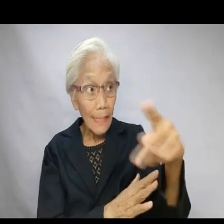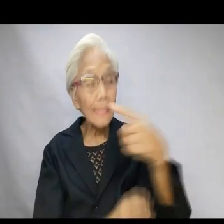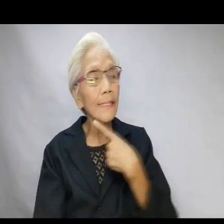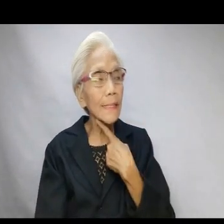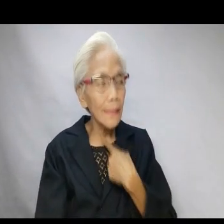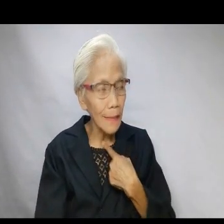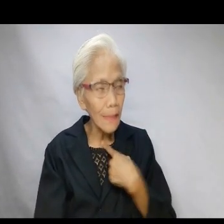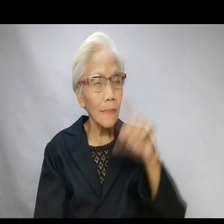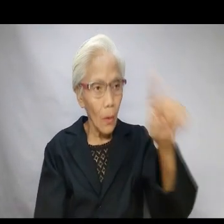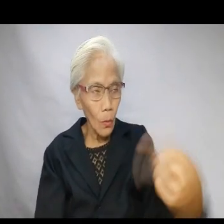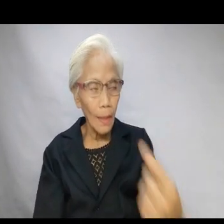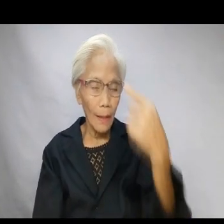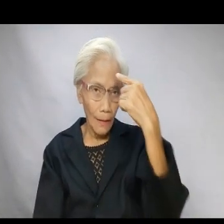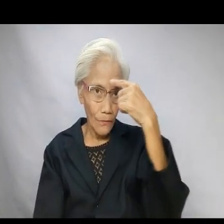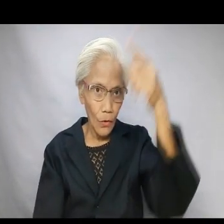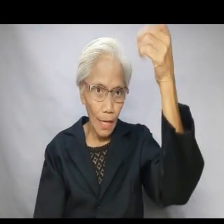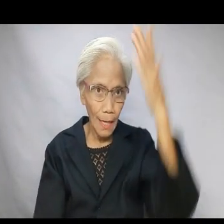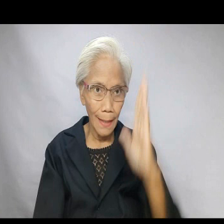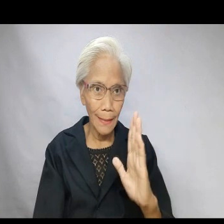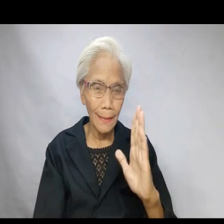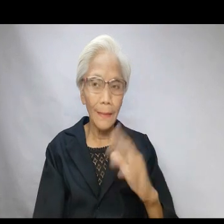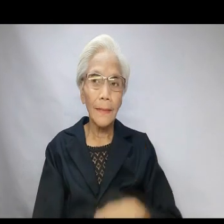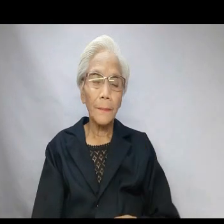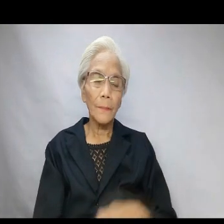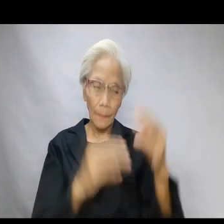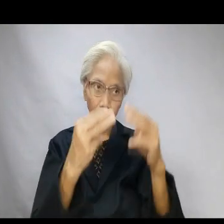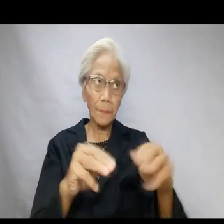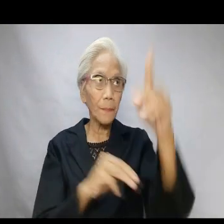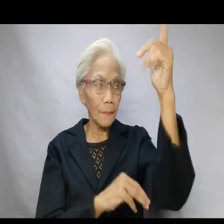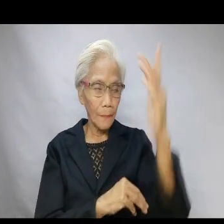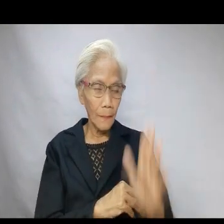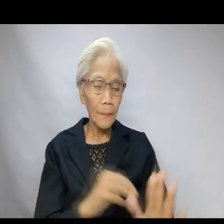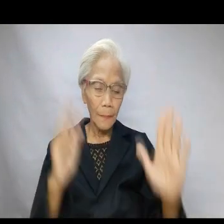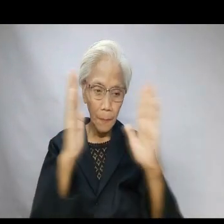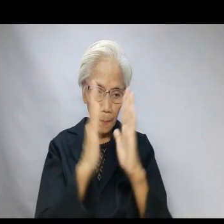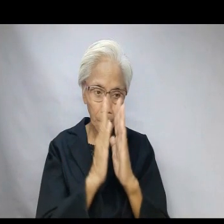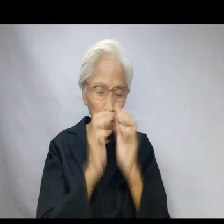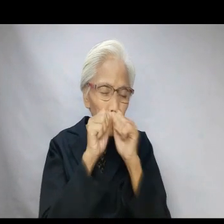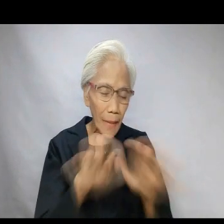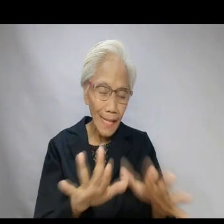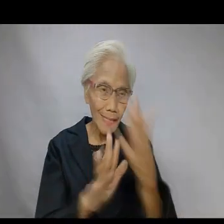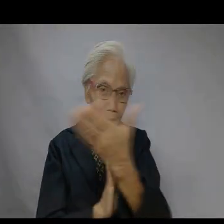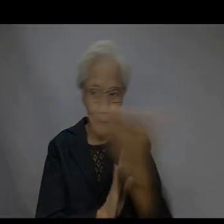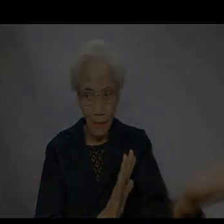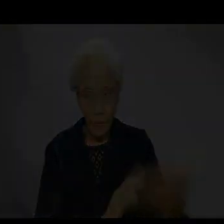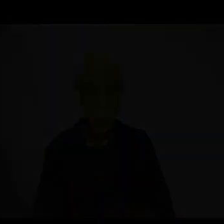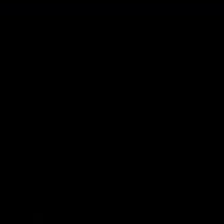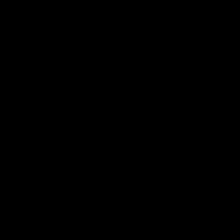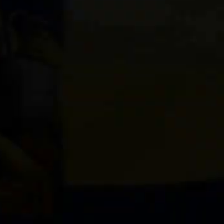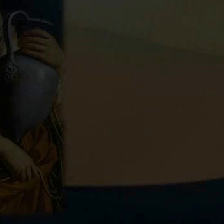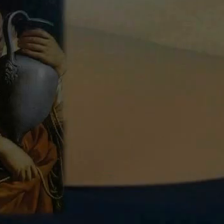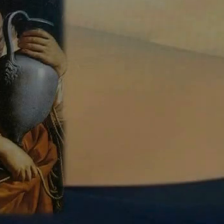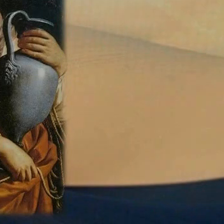Please develop that polydipsic thirst only for God. May God bless